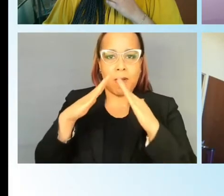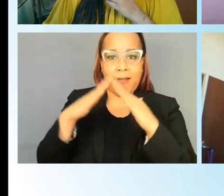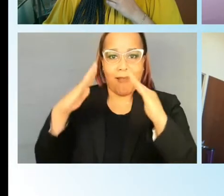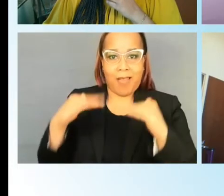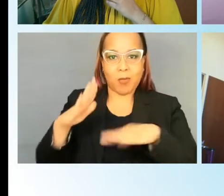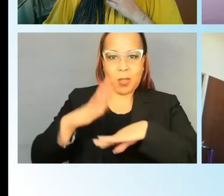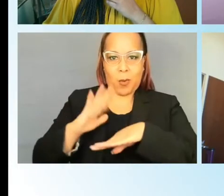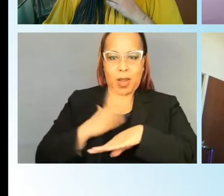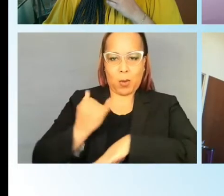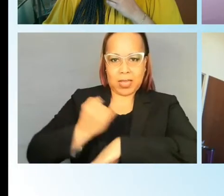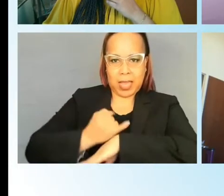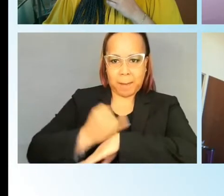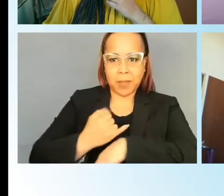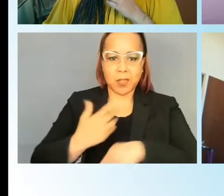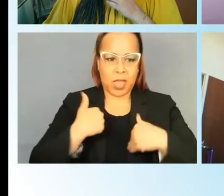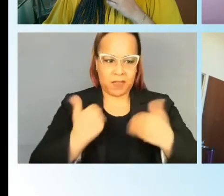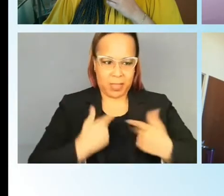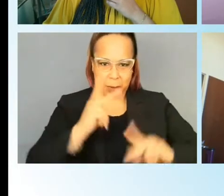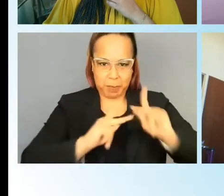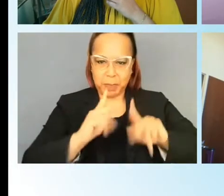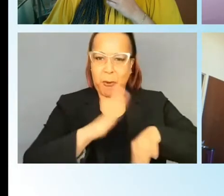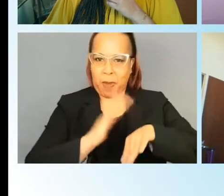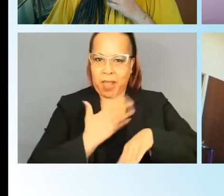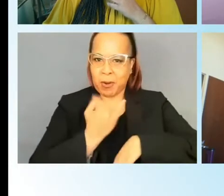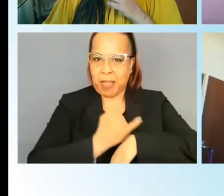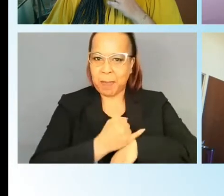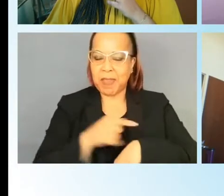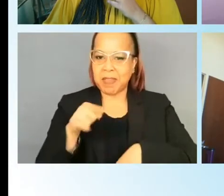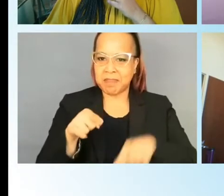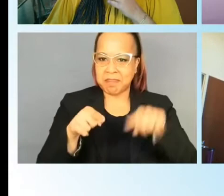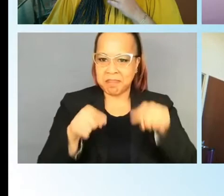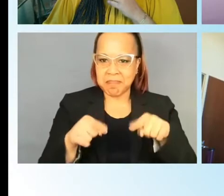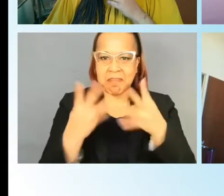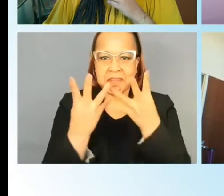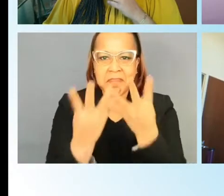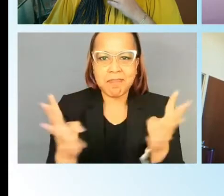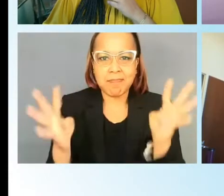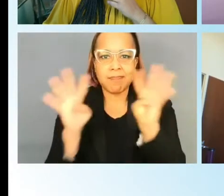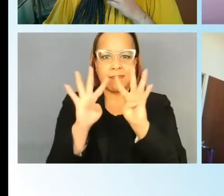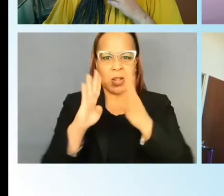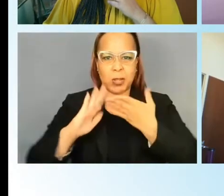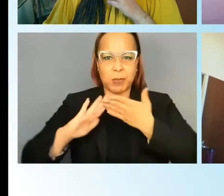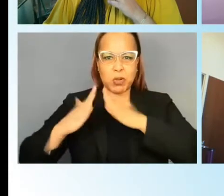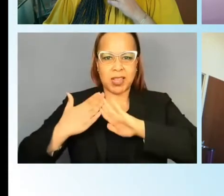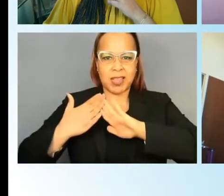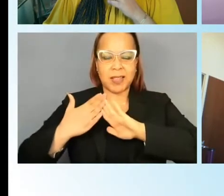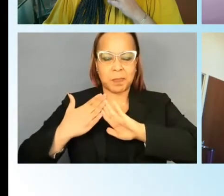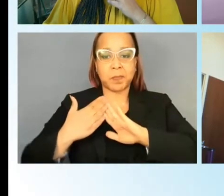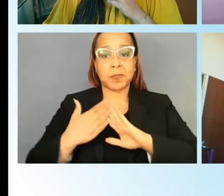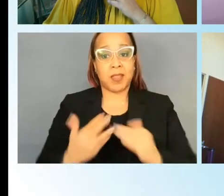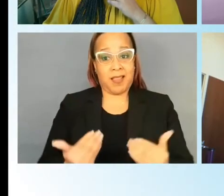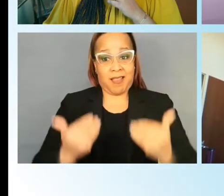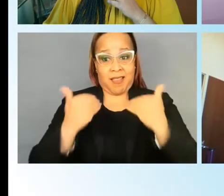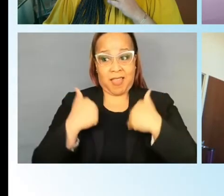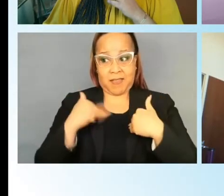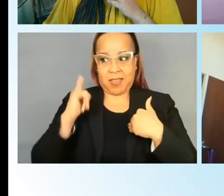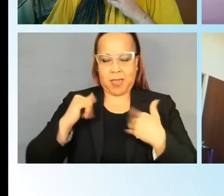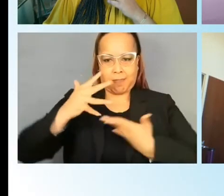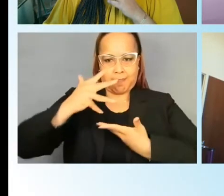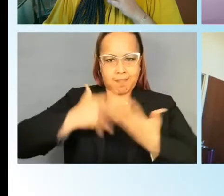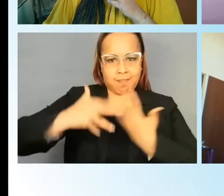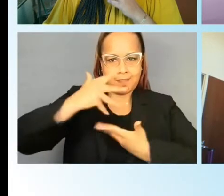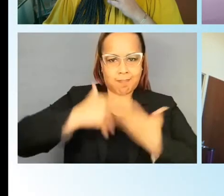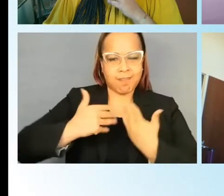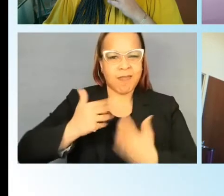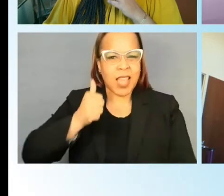campus and we have young people on our campus and we're surrounded by community. And so having interactions almost every day